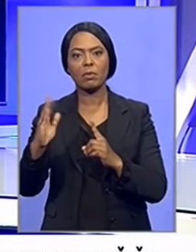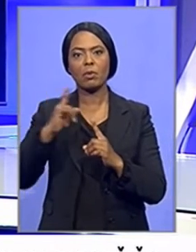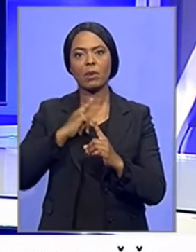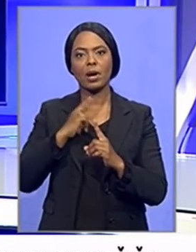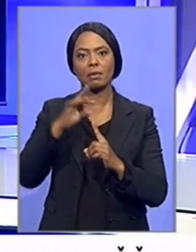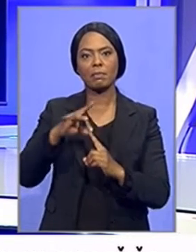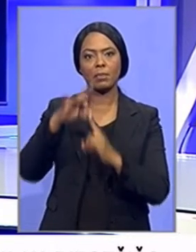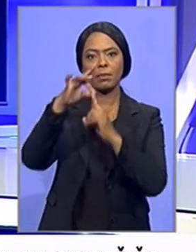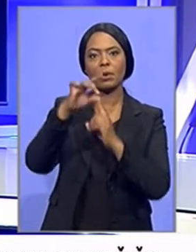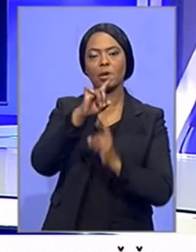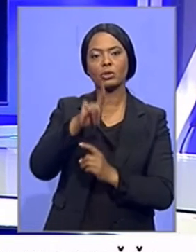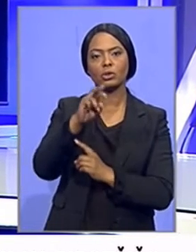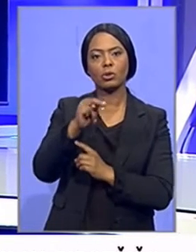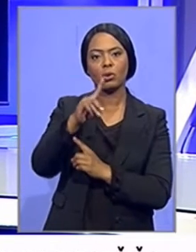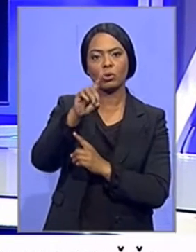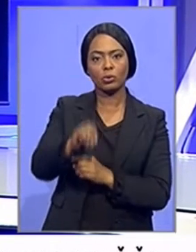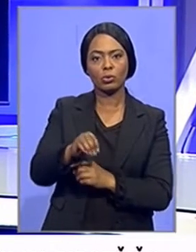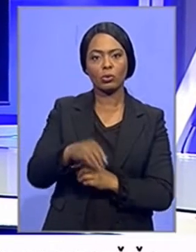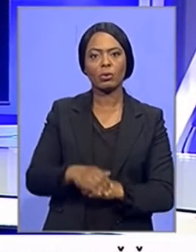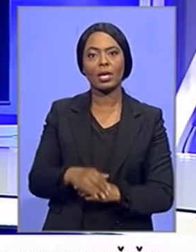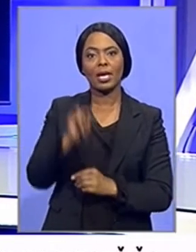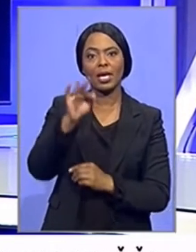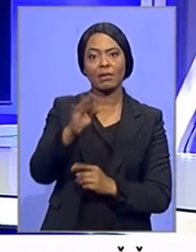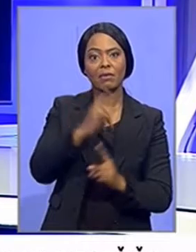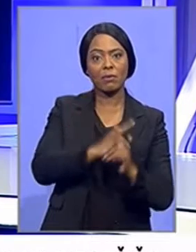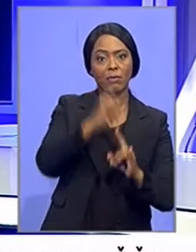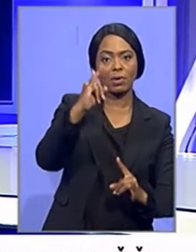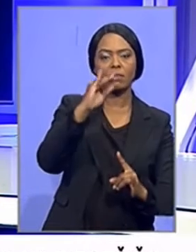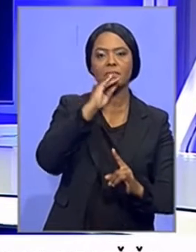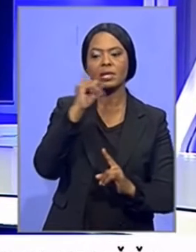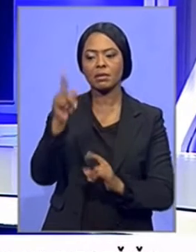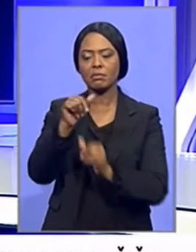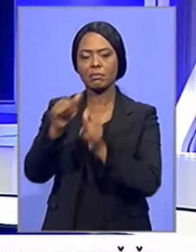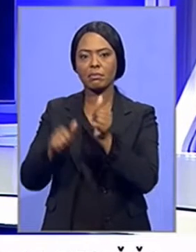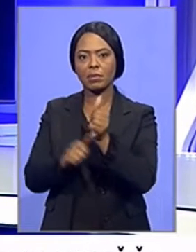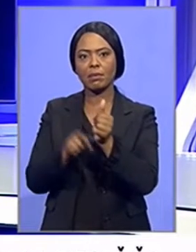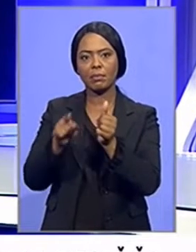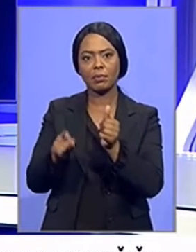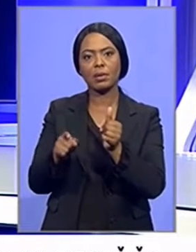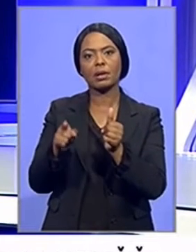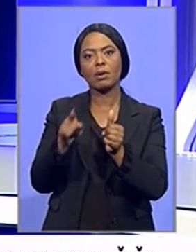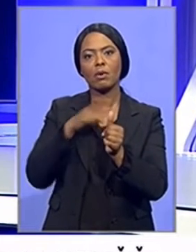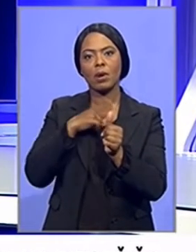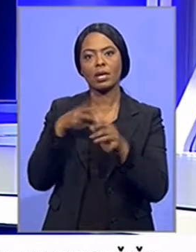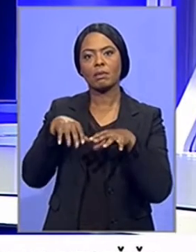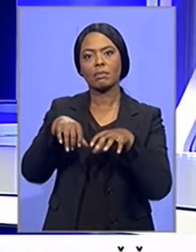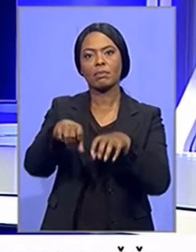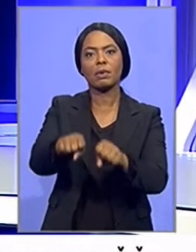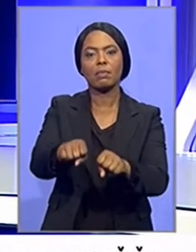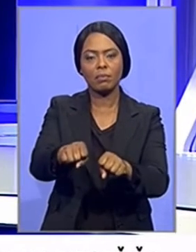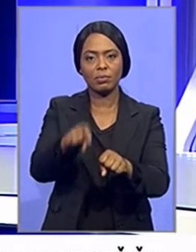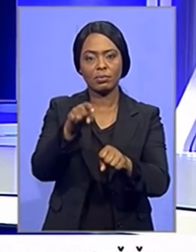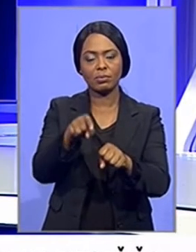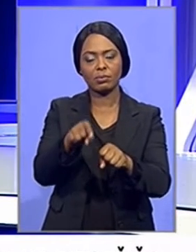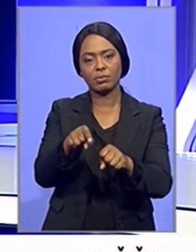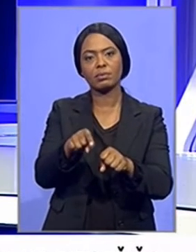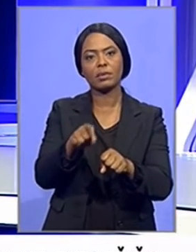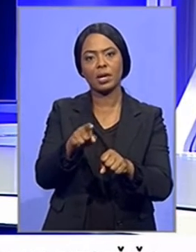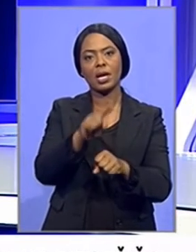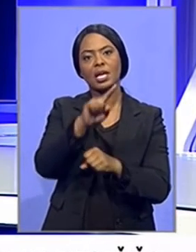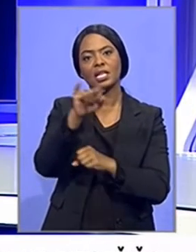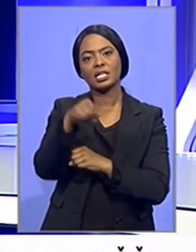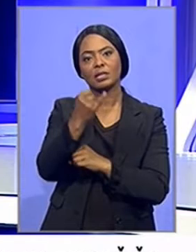Moahlodi-Mogolo. Ge a ka atlega, Maya e tla ba Motlatsa-Moahlodimogolo wa mathomo wa mosadi go tsokama setulo seo. Yena mong wa